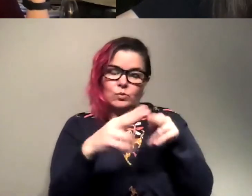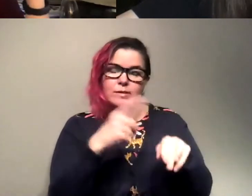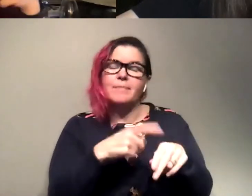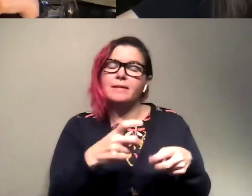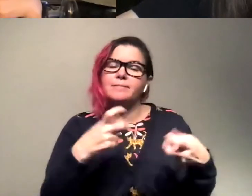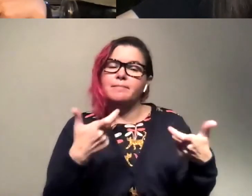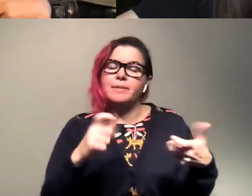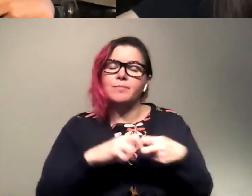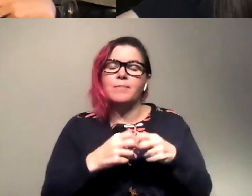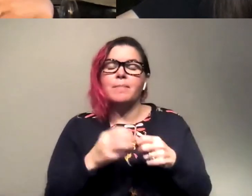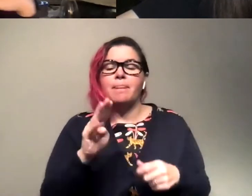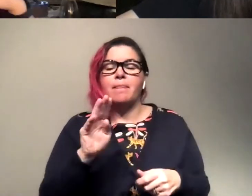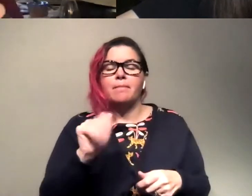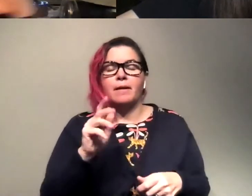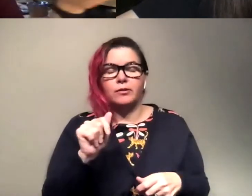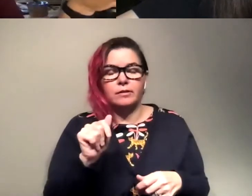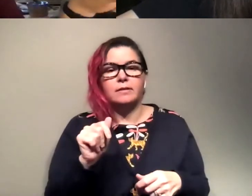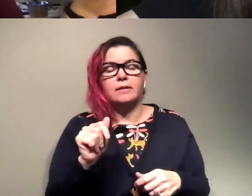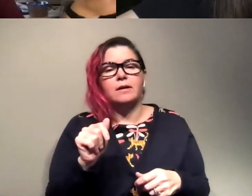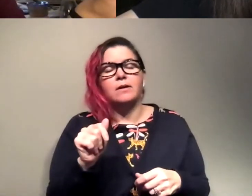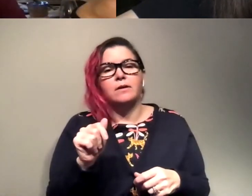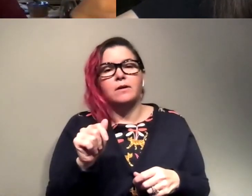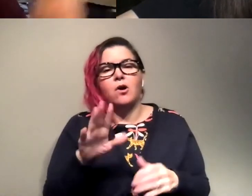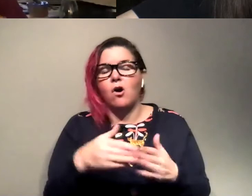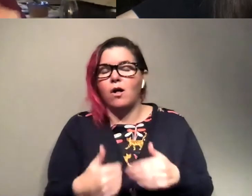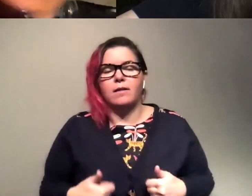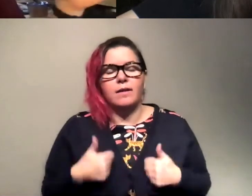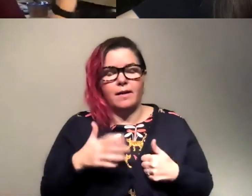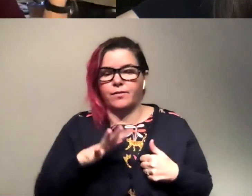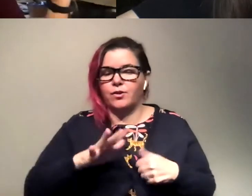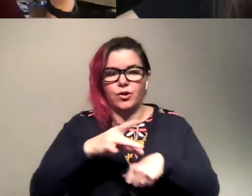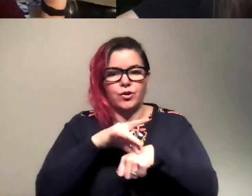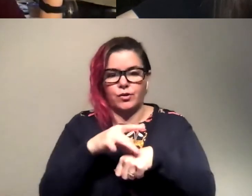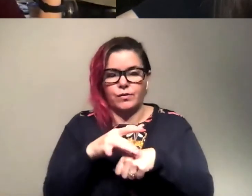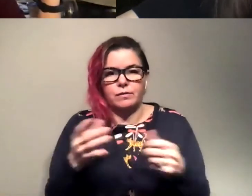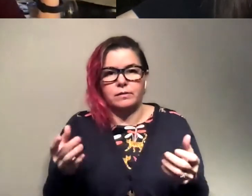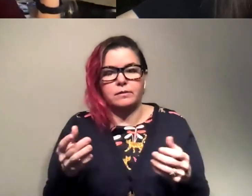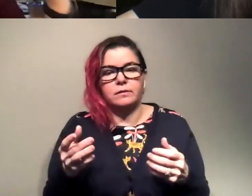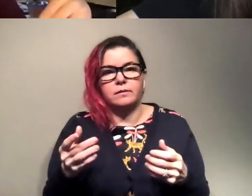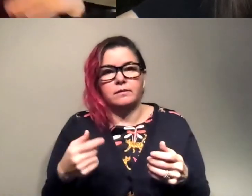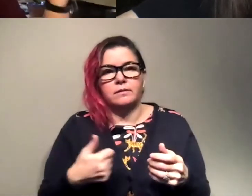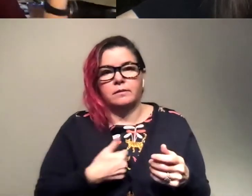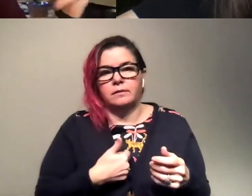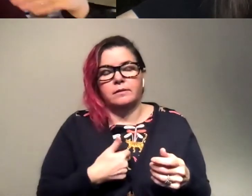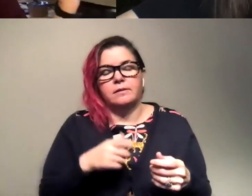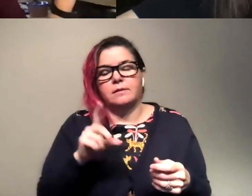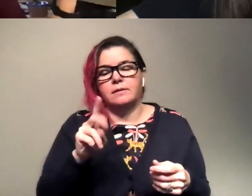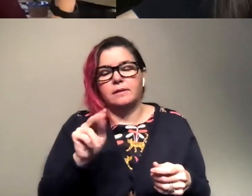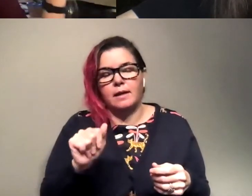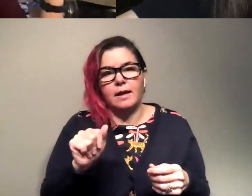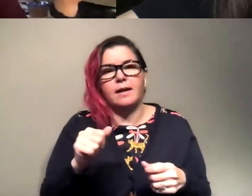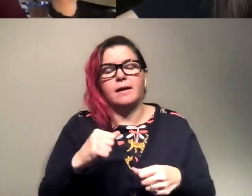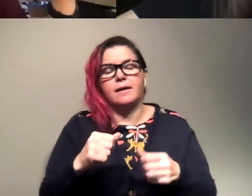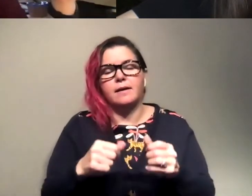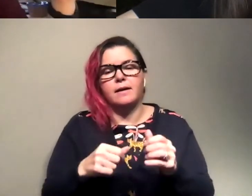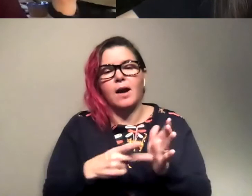that the bacteria so all life on Earth, when our DNA makes copies of itself,